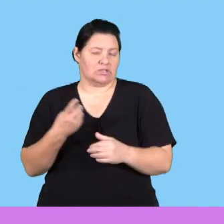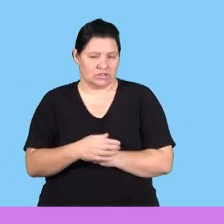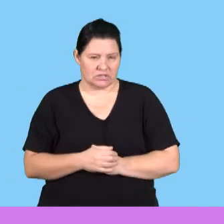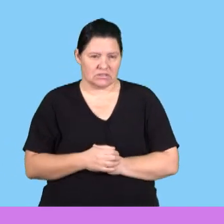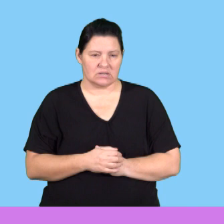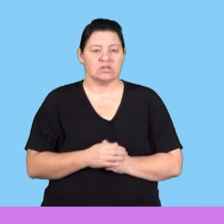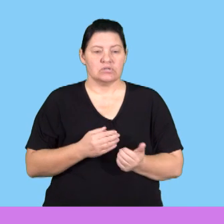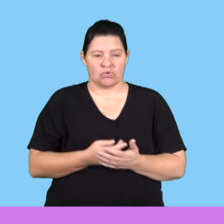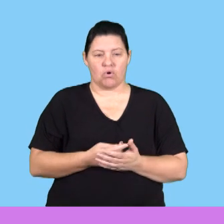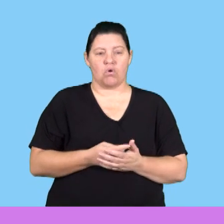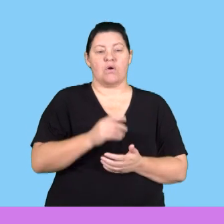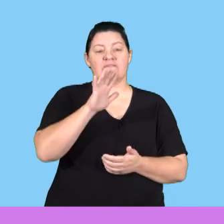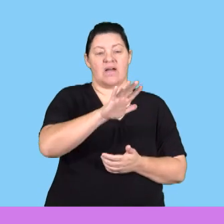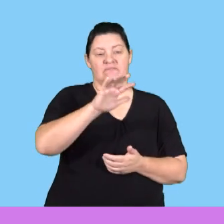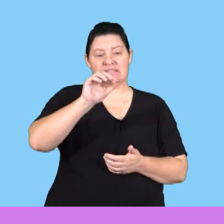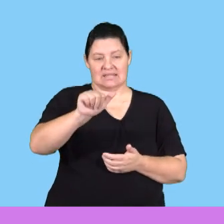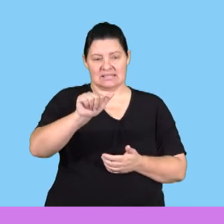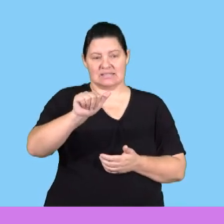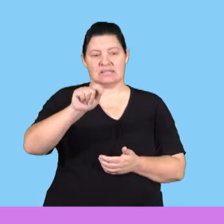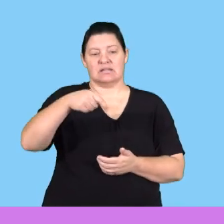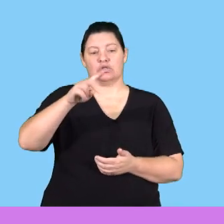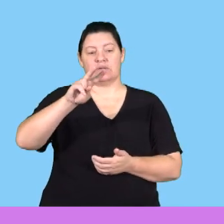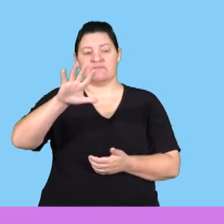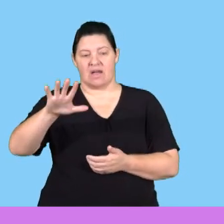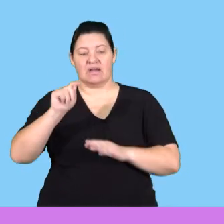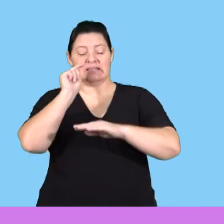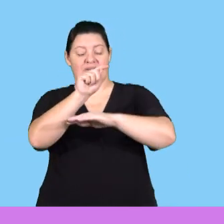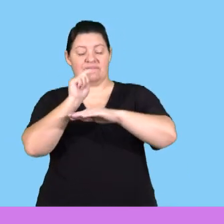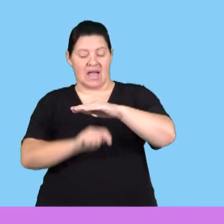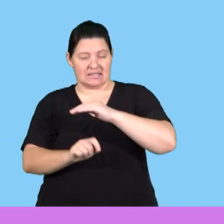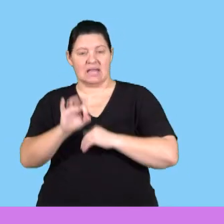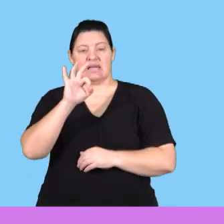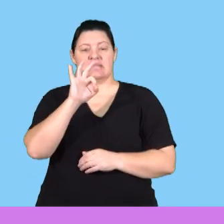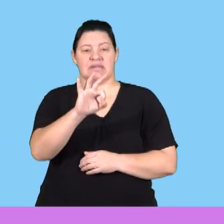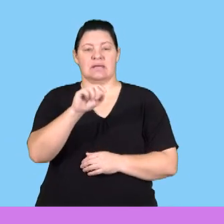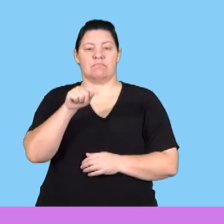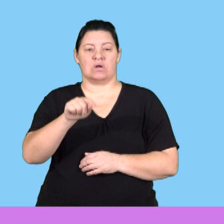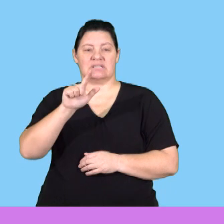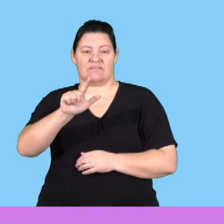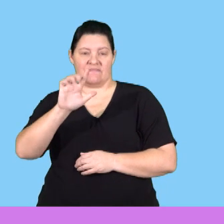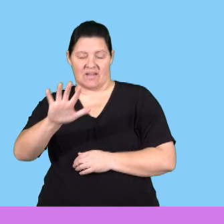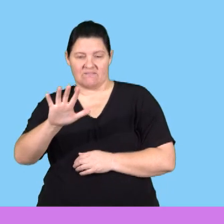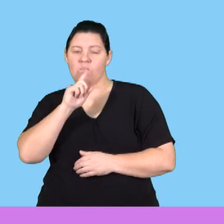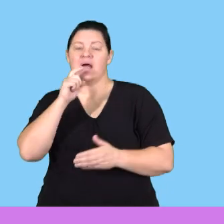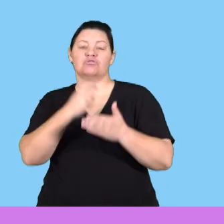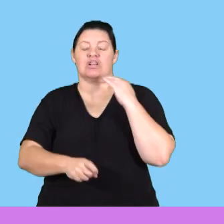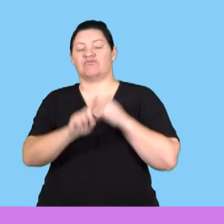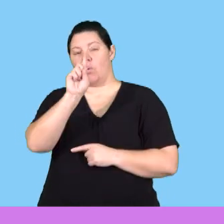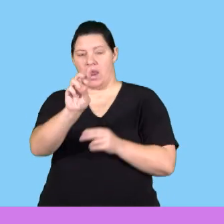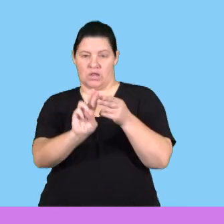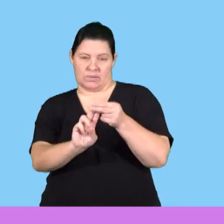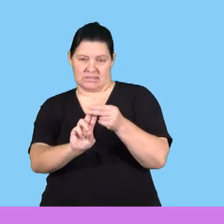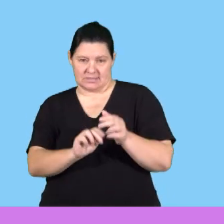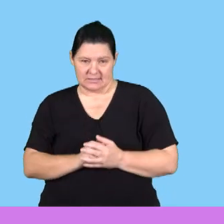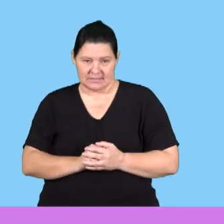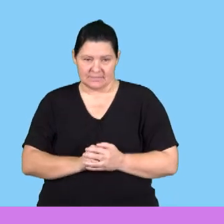she used, we will take 56.25 rand, we divide it by the 3.75 rand, which is a charge